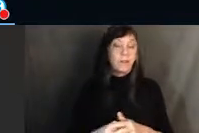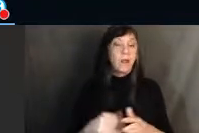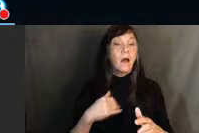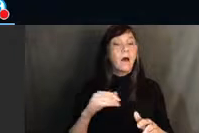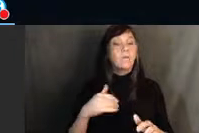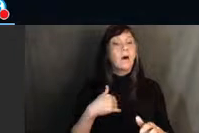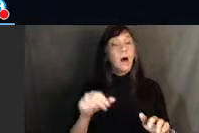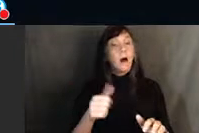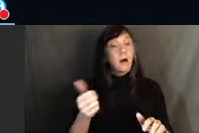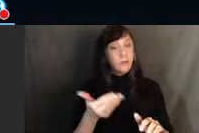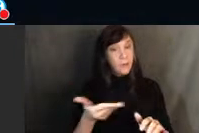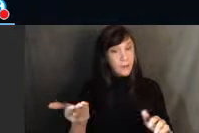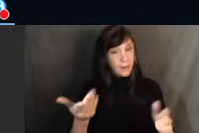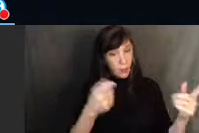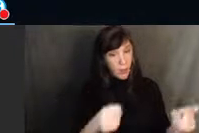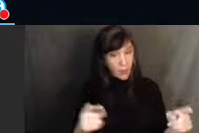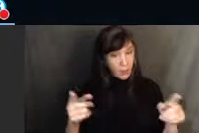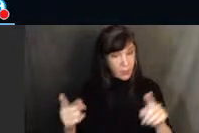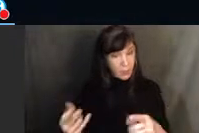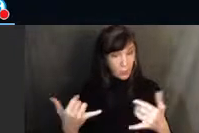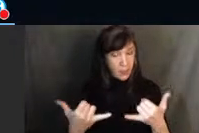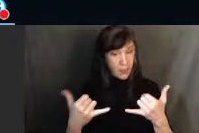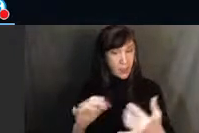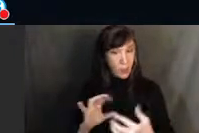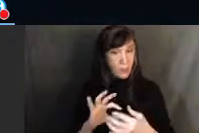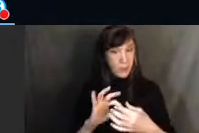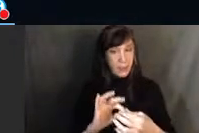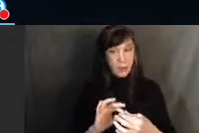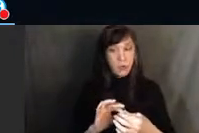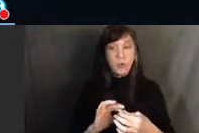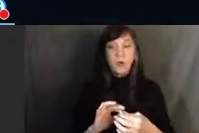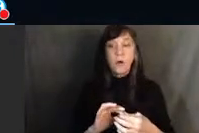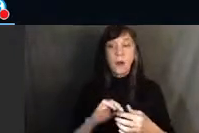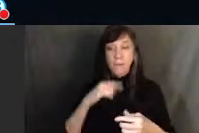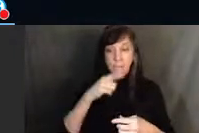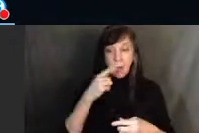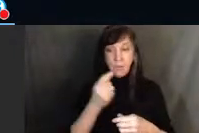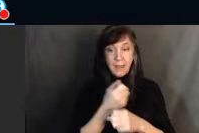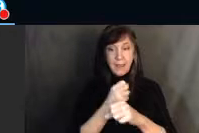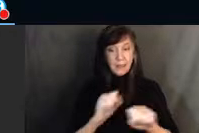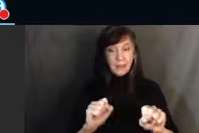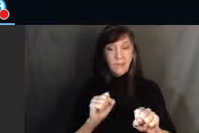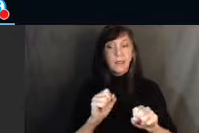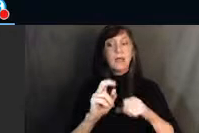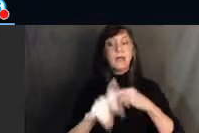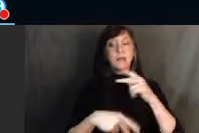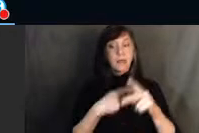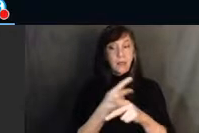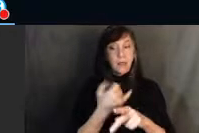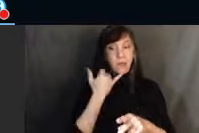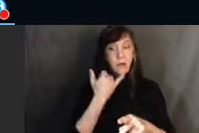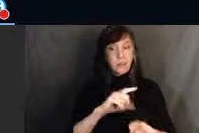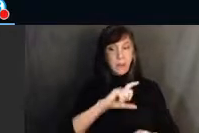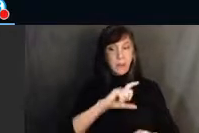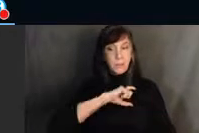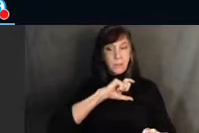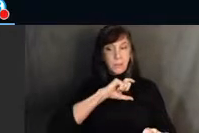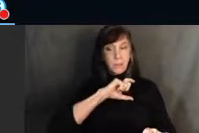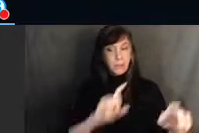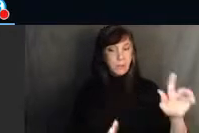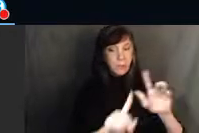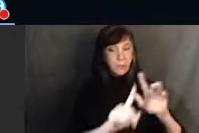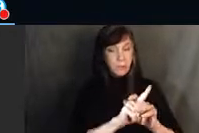right now as it relates to public safety and the types of calls that police respond to, or just the types of